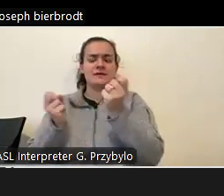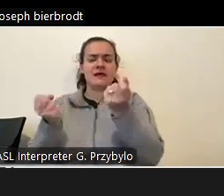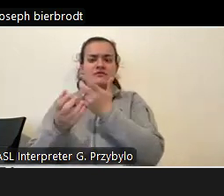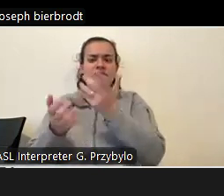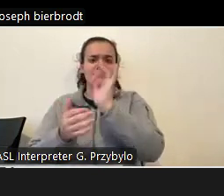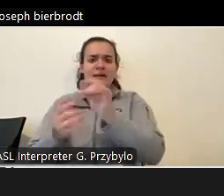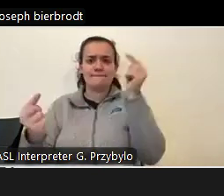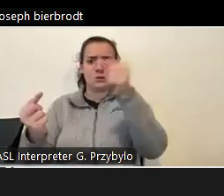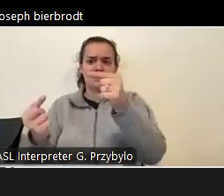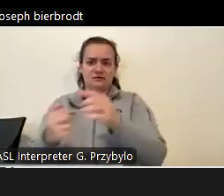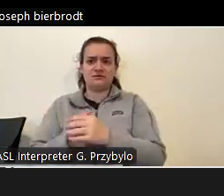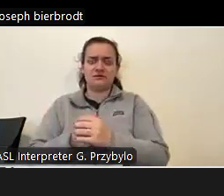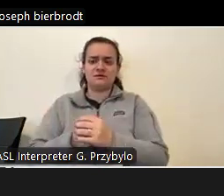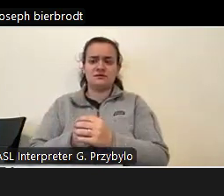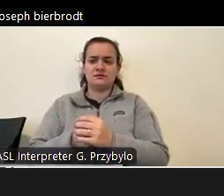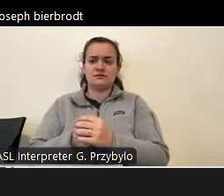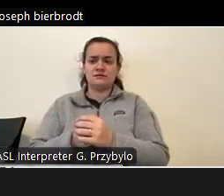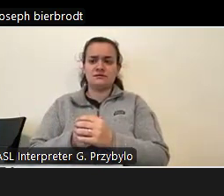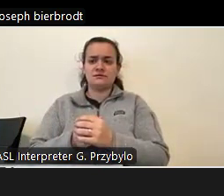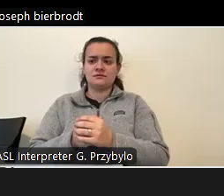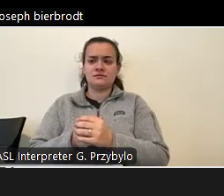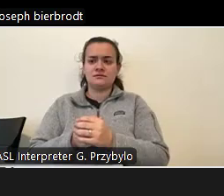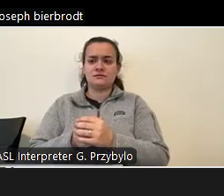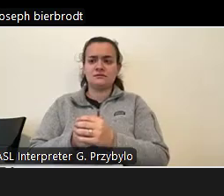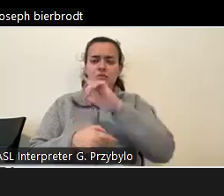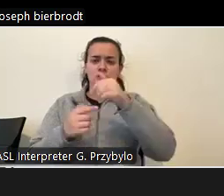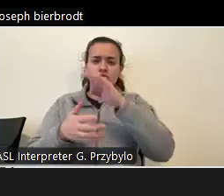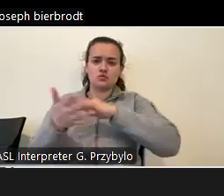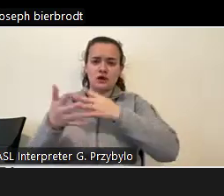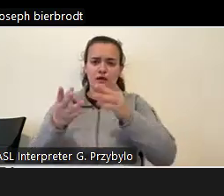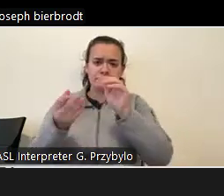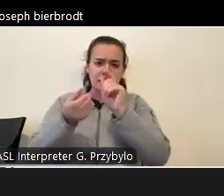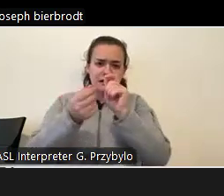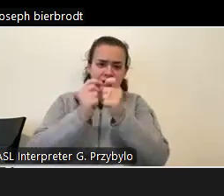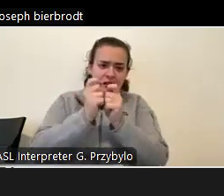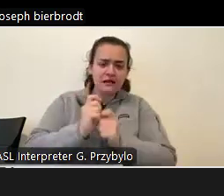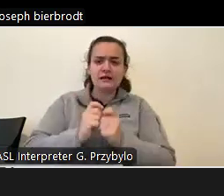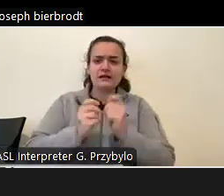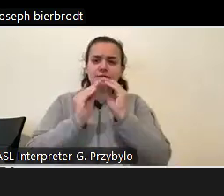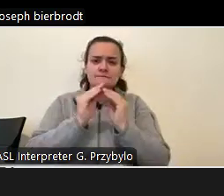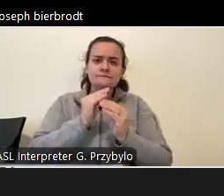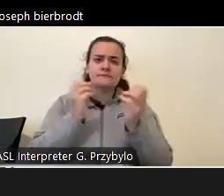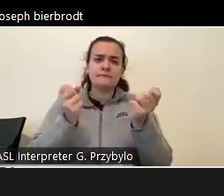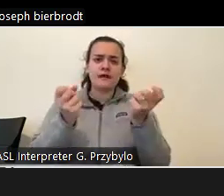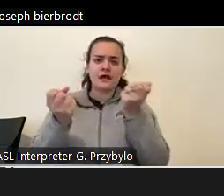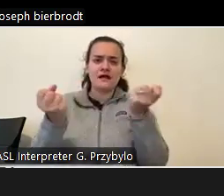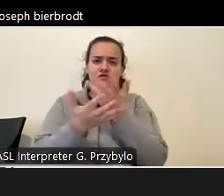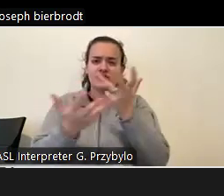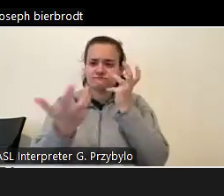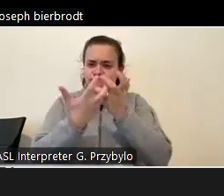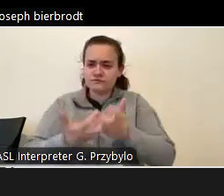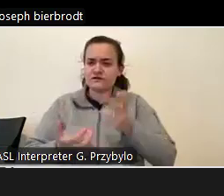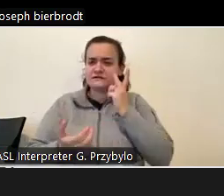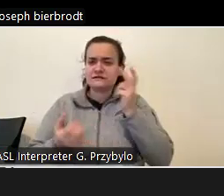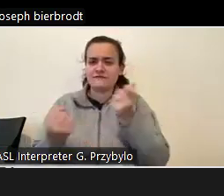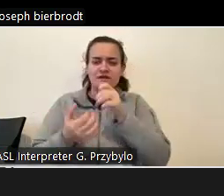point. So on the linear graph, trying to play around with this and make everything fit in there and see everything doesn't work very